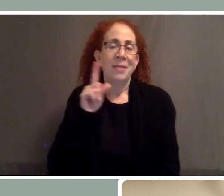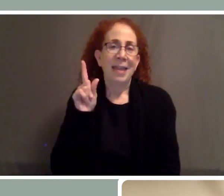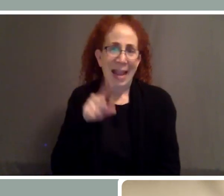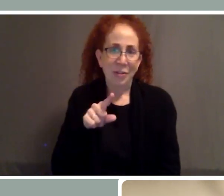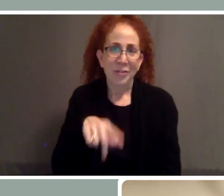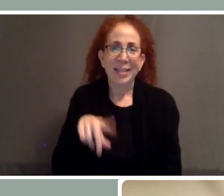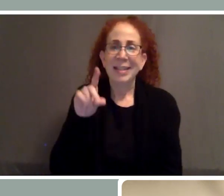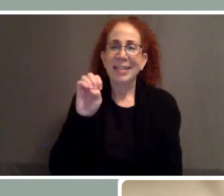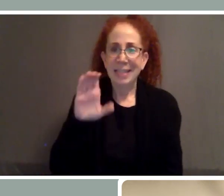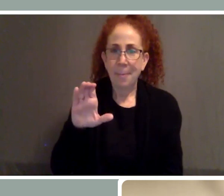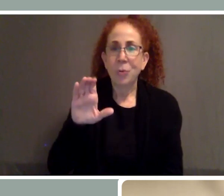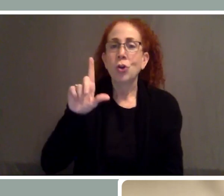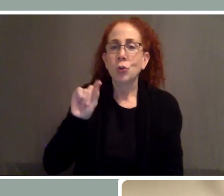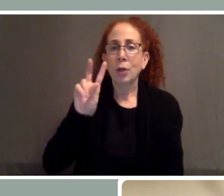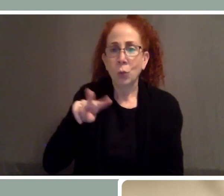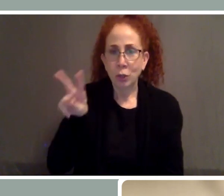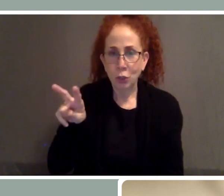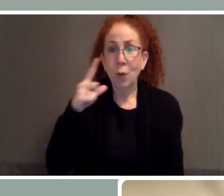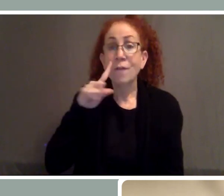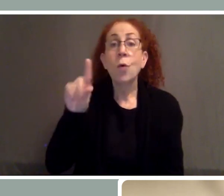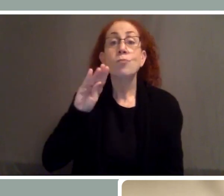December 2022 for breast cancer, no.